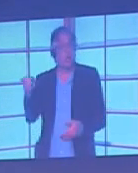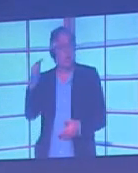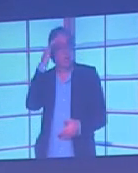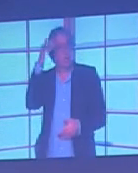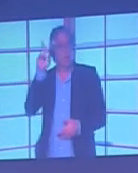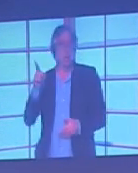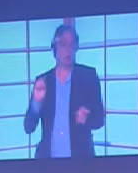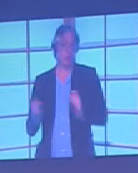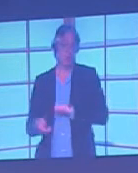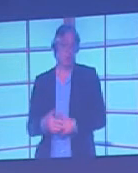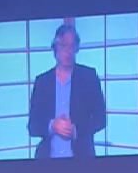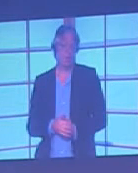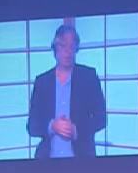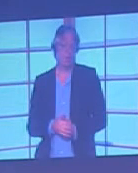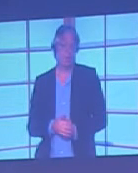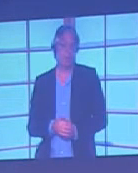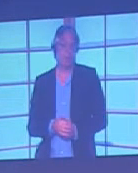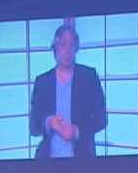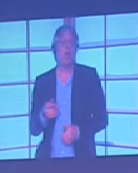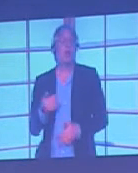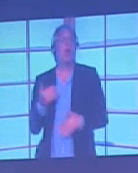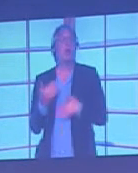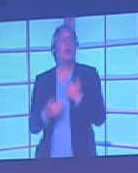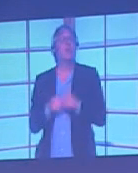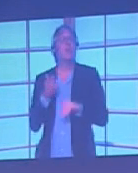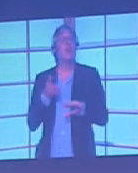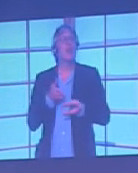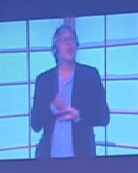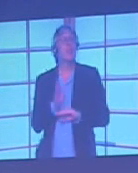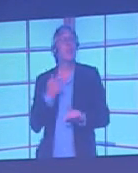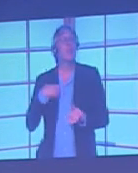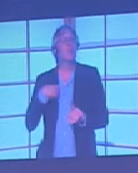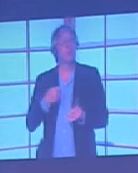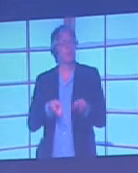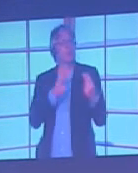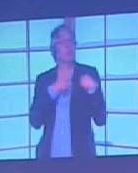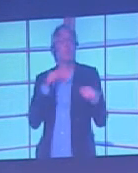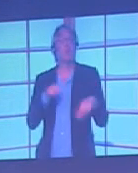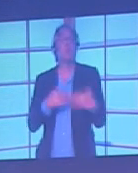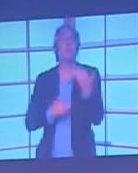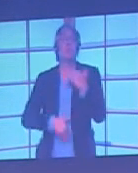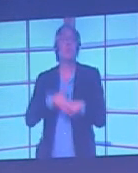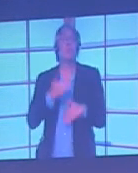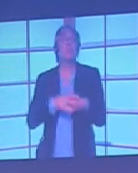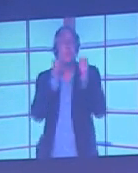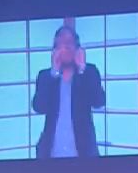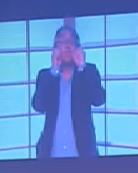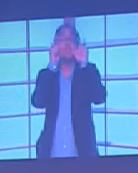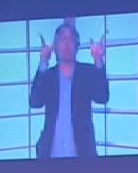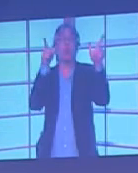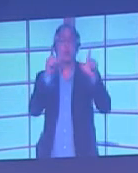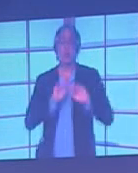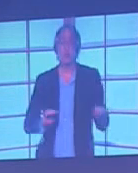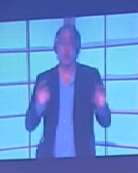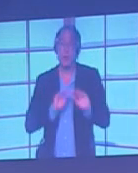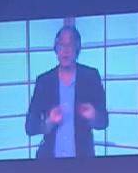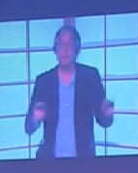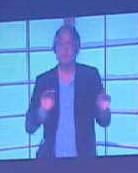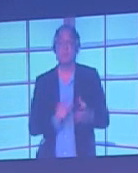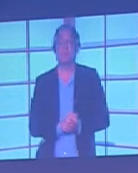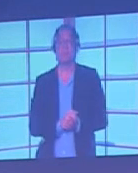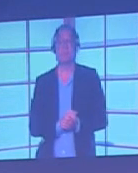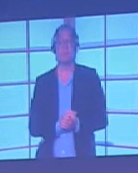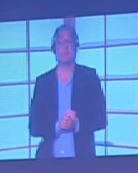responsible for giving disability awareness training, and so on and so on. I've talked about how already that